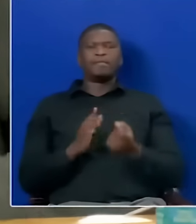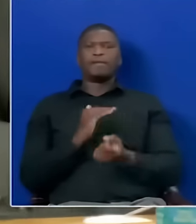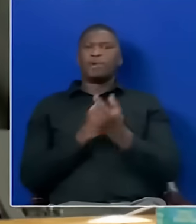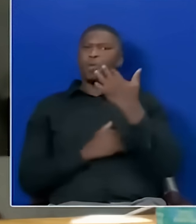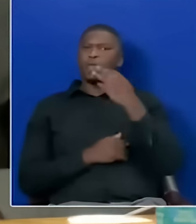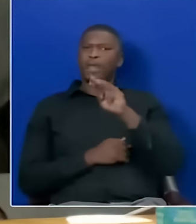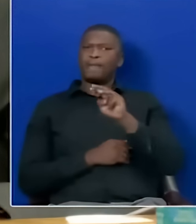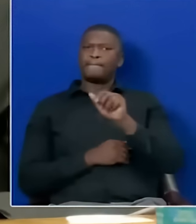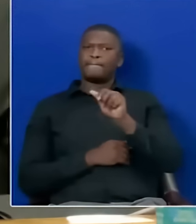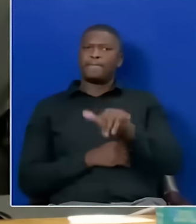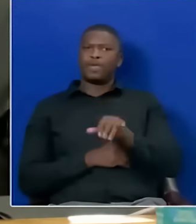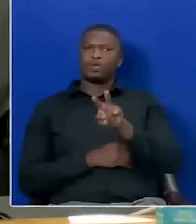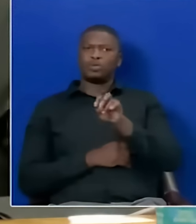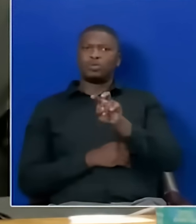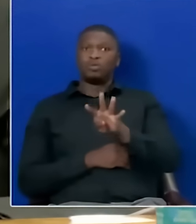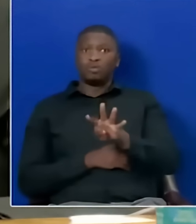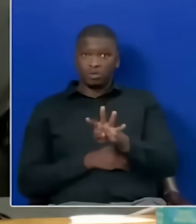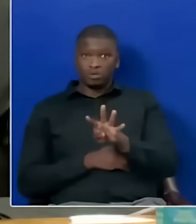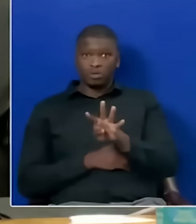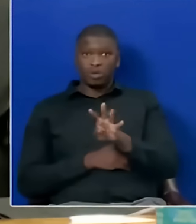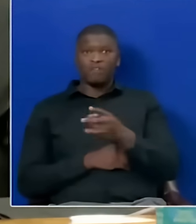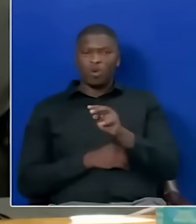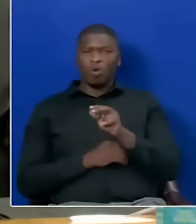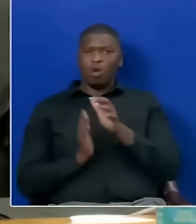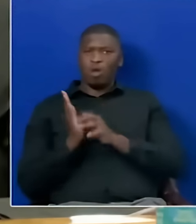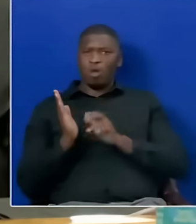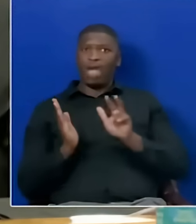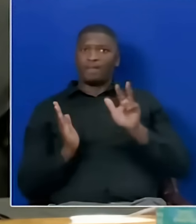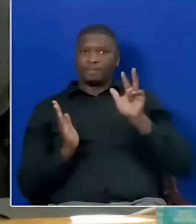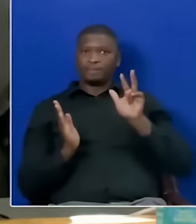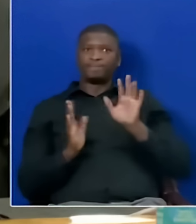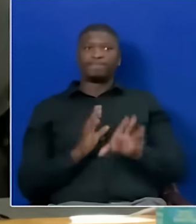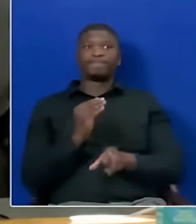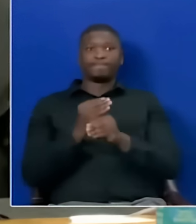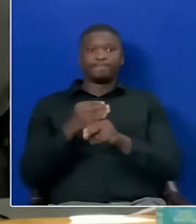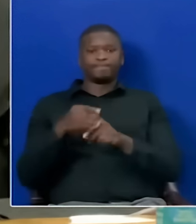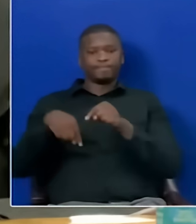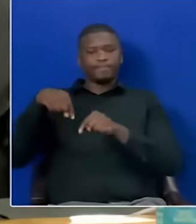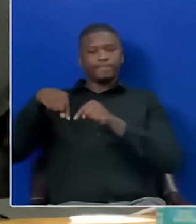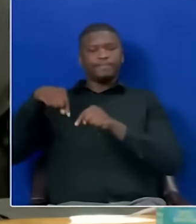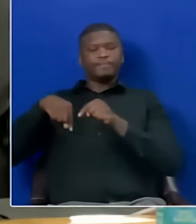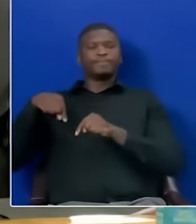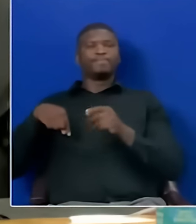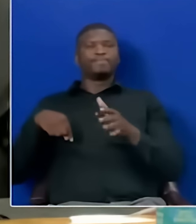affidavit, and the backdating of the amended affidavit